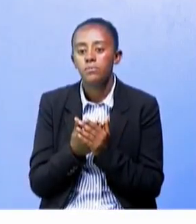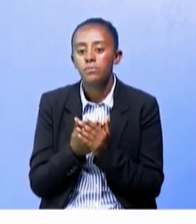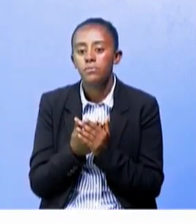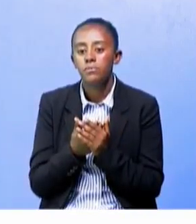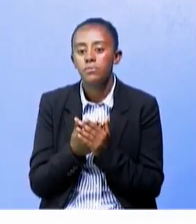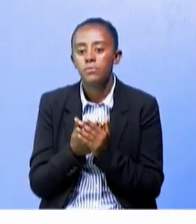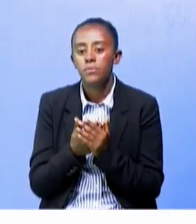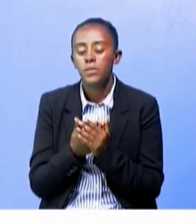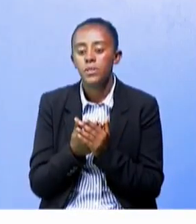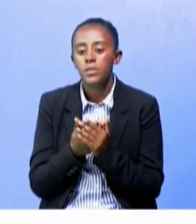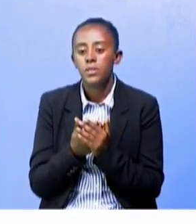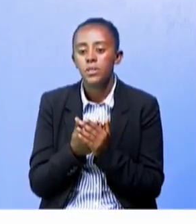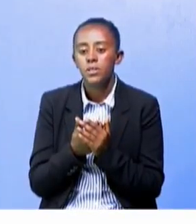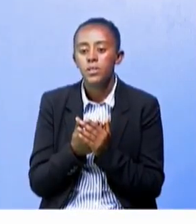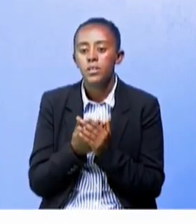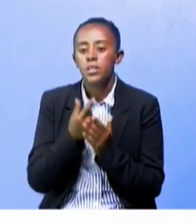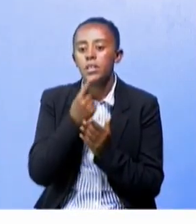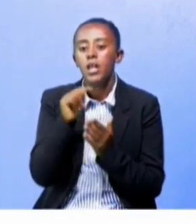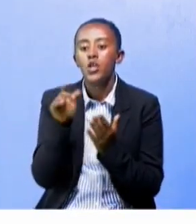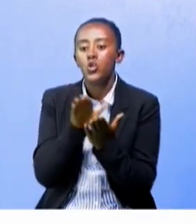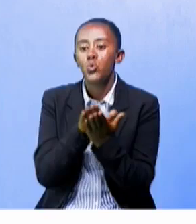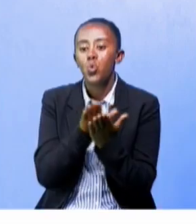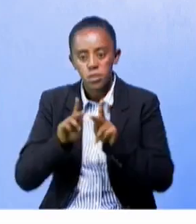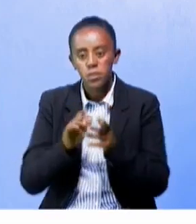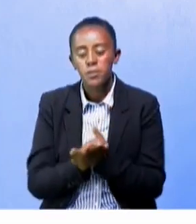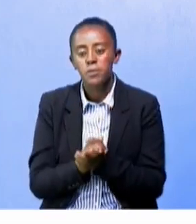the school community